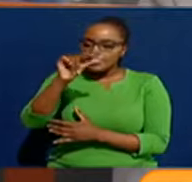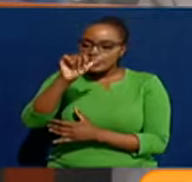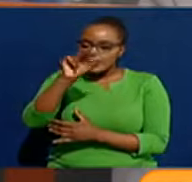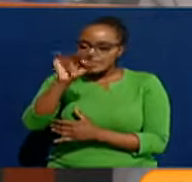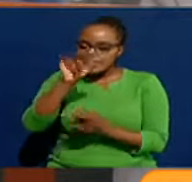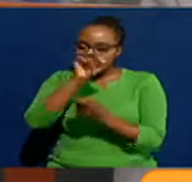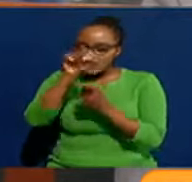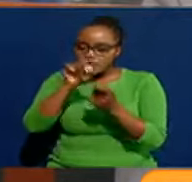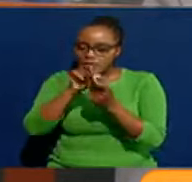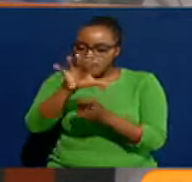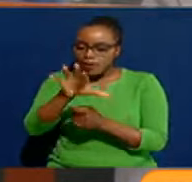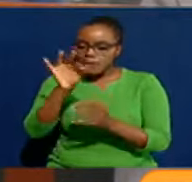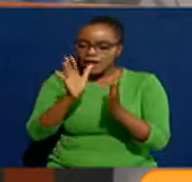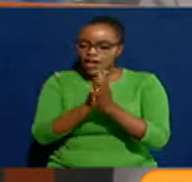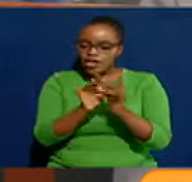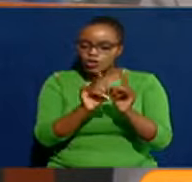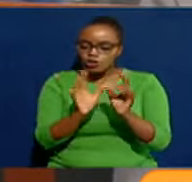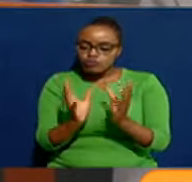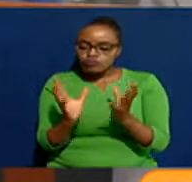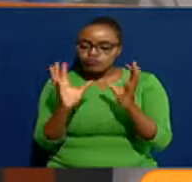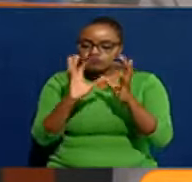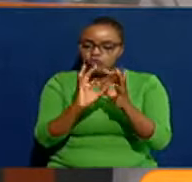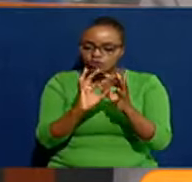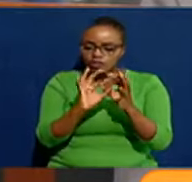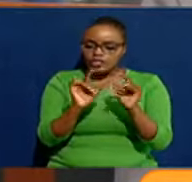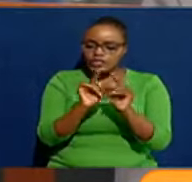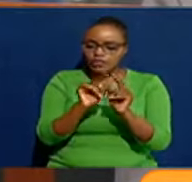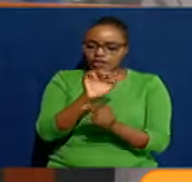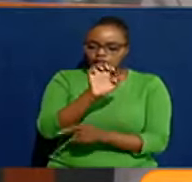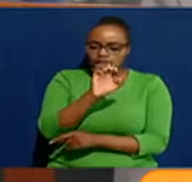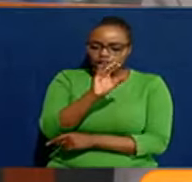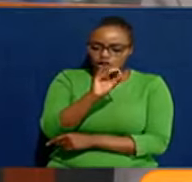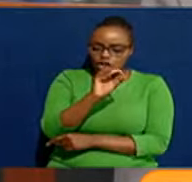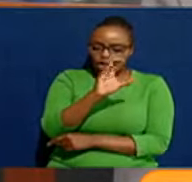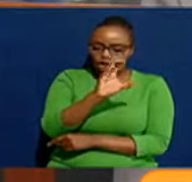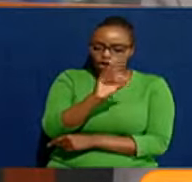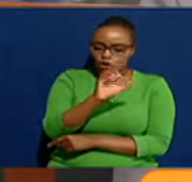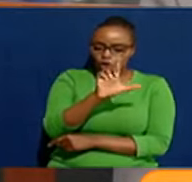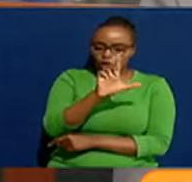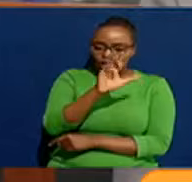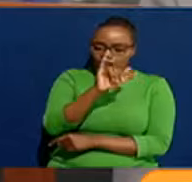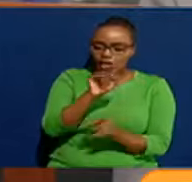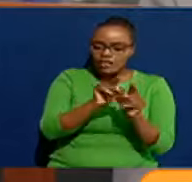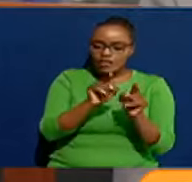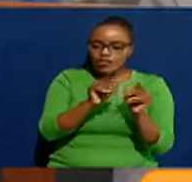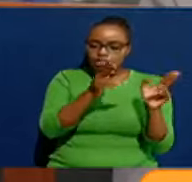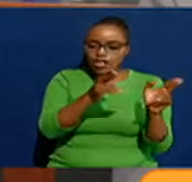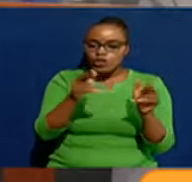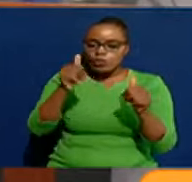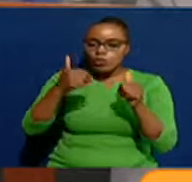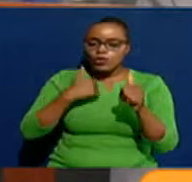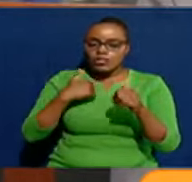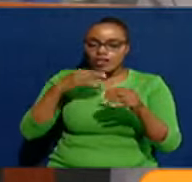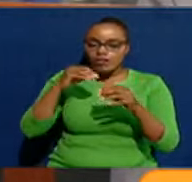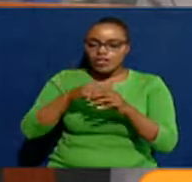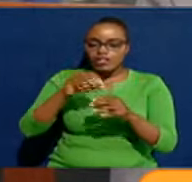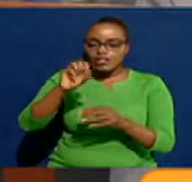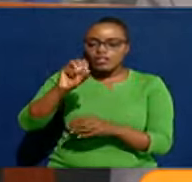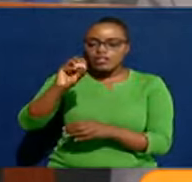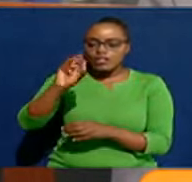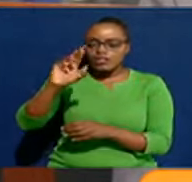picked and cloned into an E. coli. E. coli is already part of the normal flora that we have in our stomach. So it's nothing